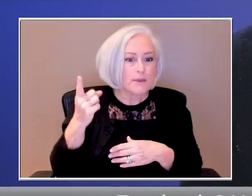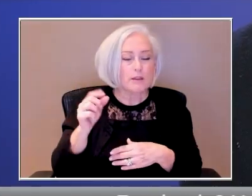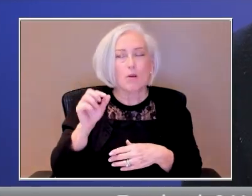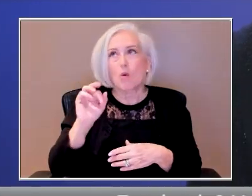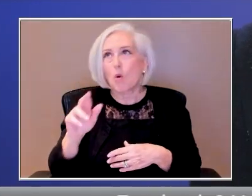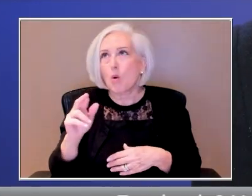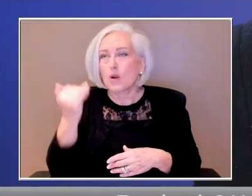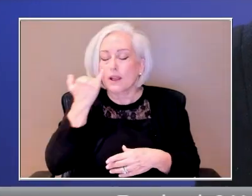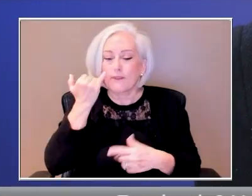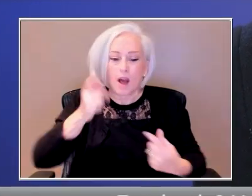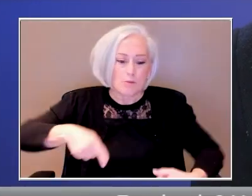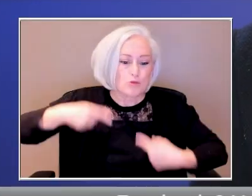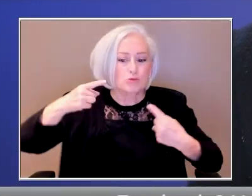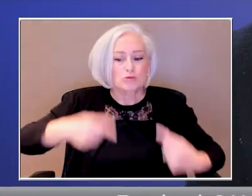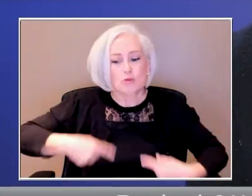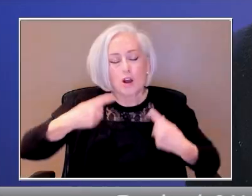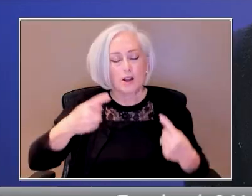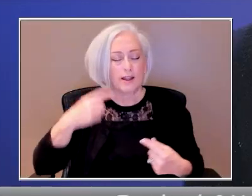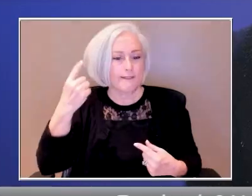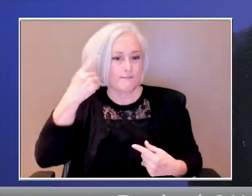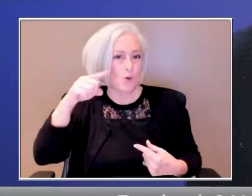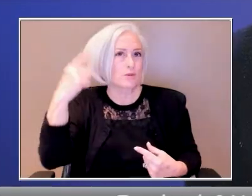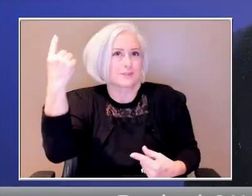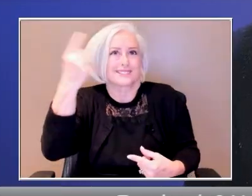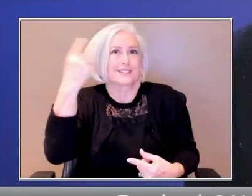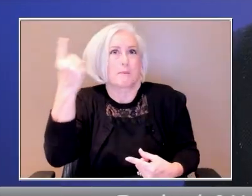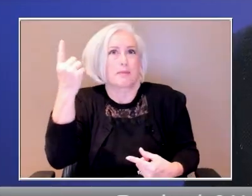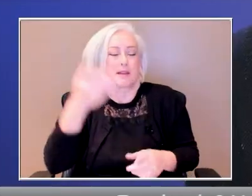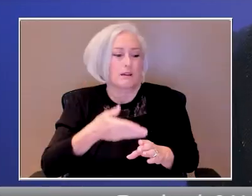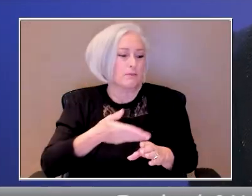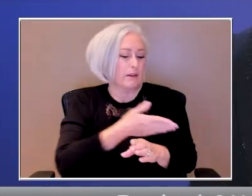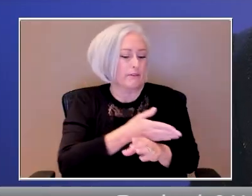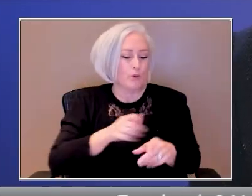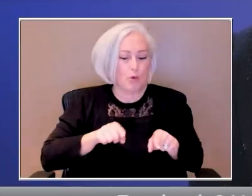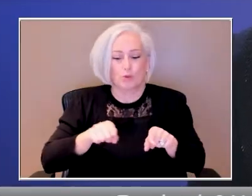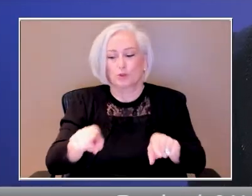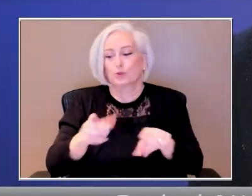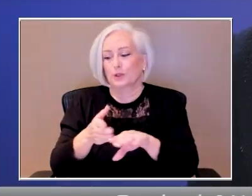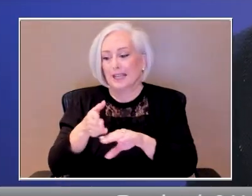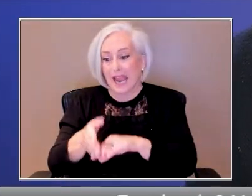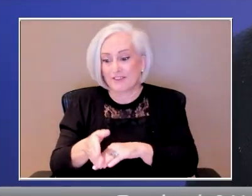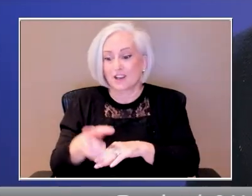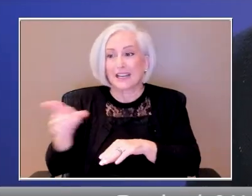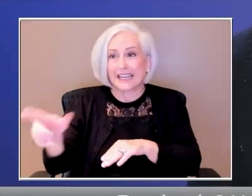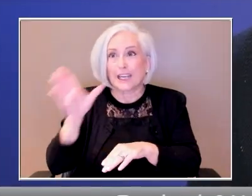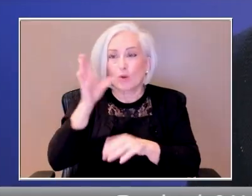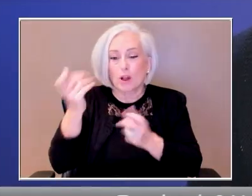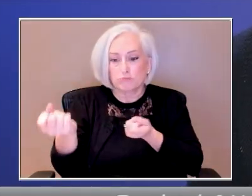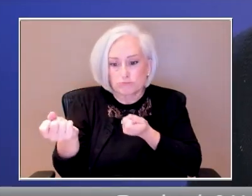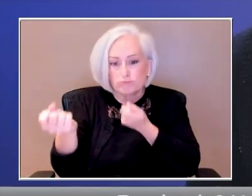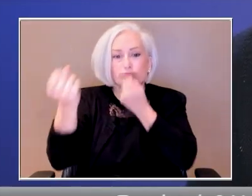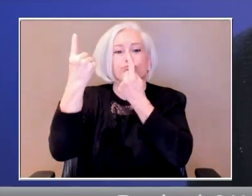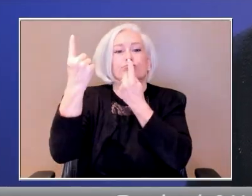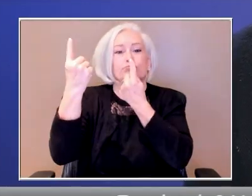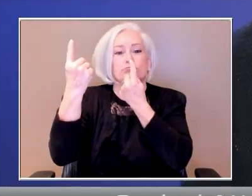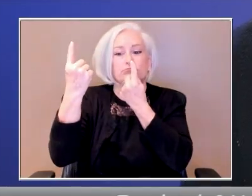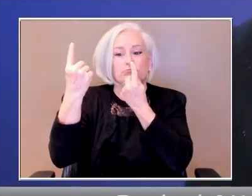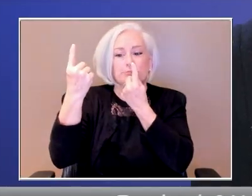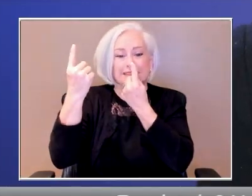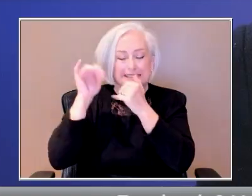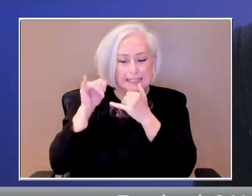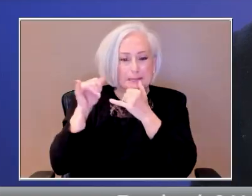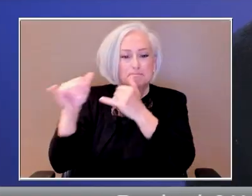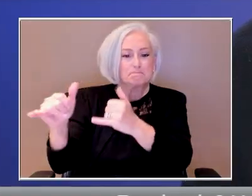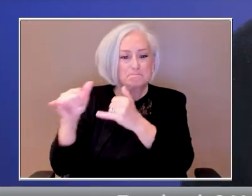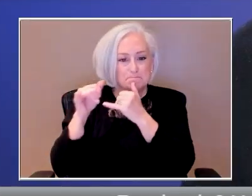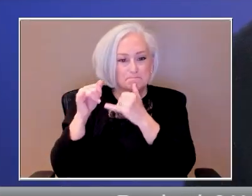any reason before, during, and after. I mean, I legitimately have someone that's like, yeah, I lived that, and I want you to know, here's maybe